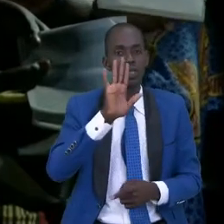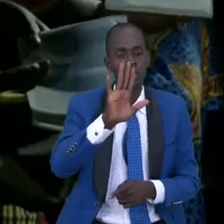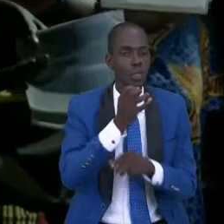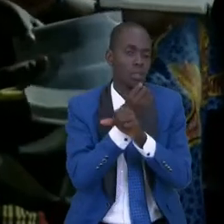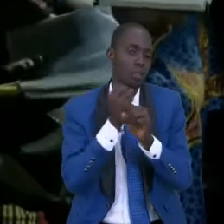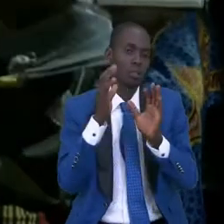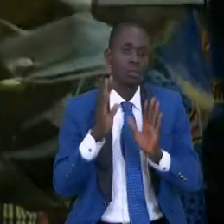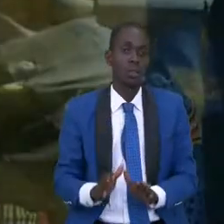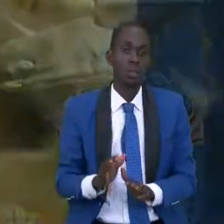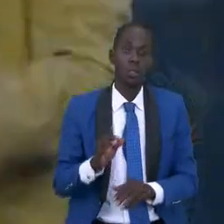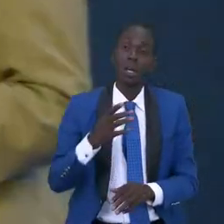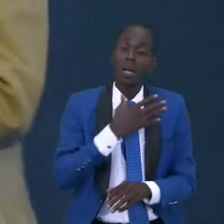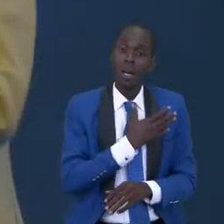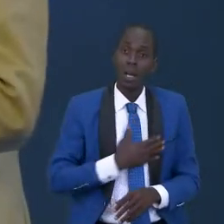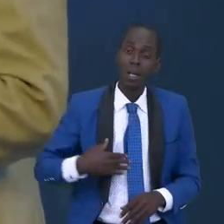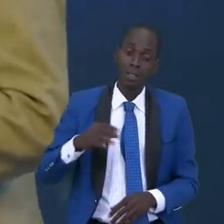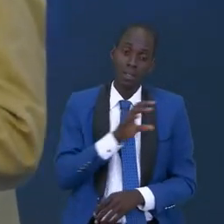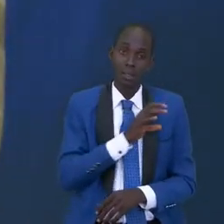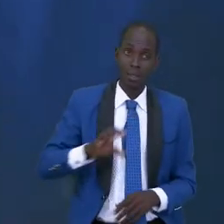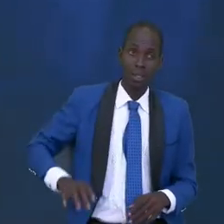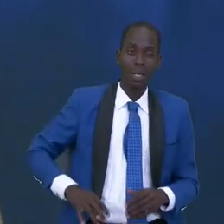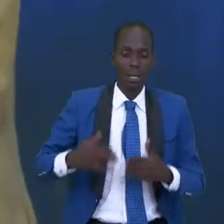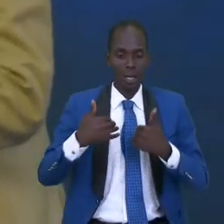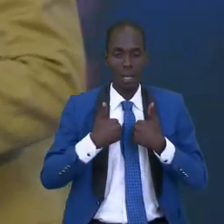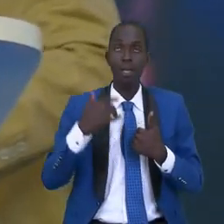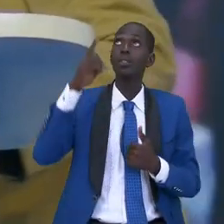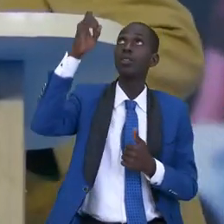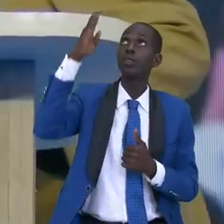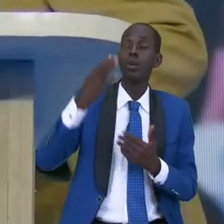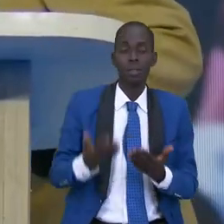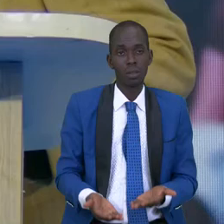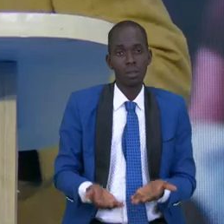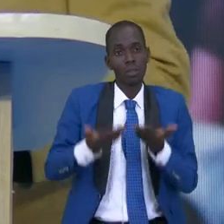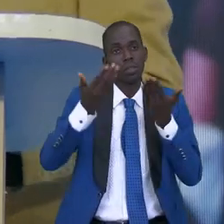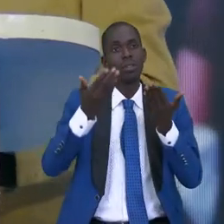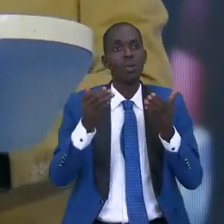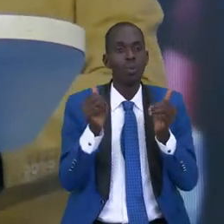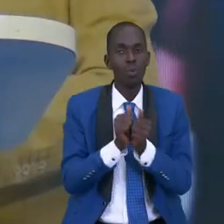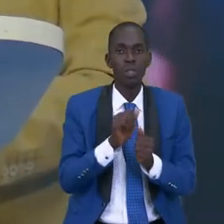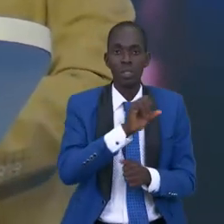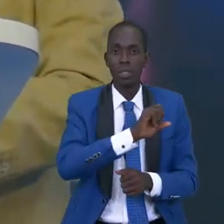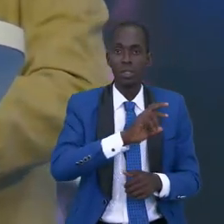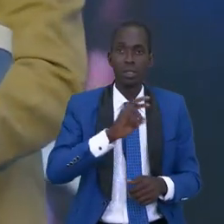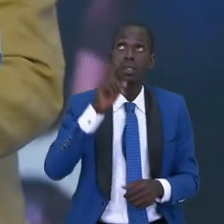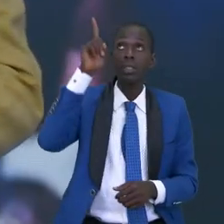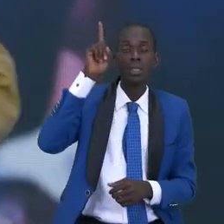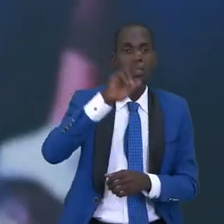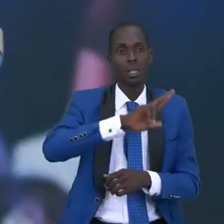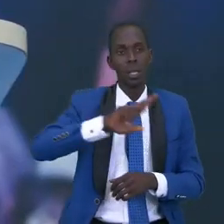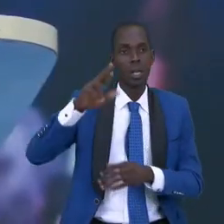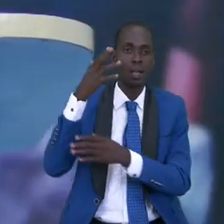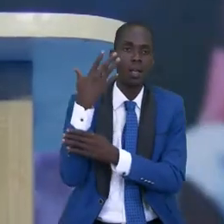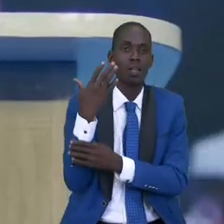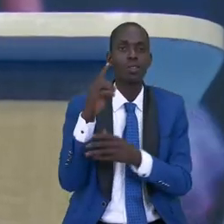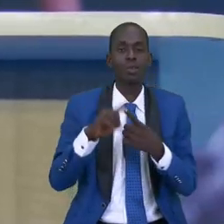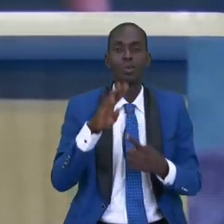says him as God exalted with his right hand. With his right hand to